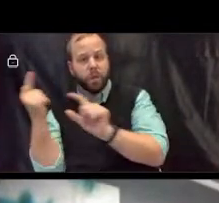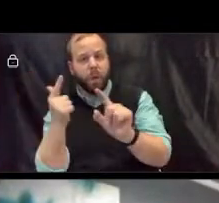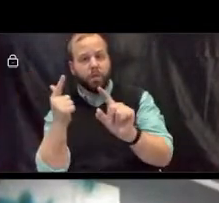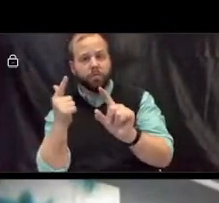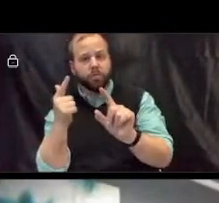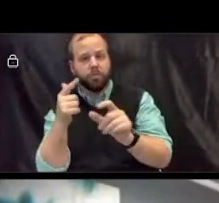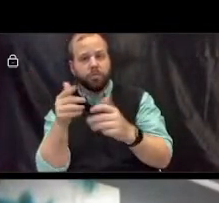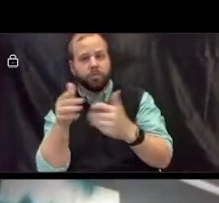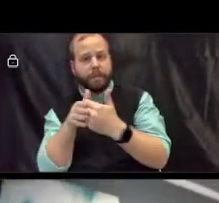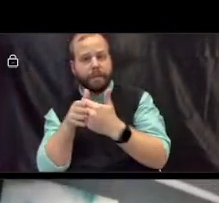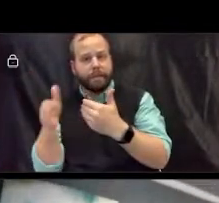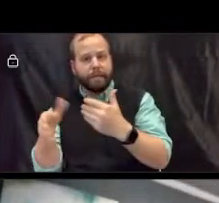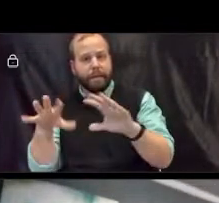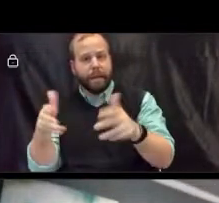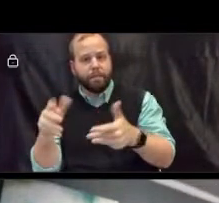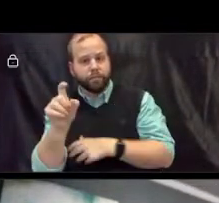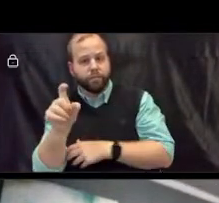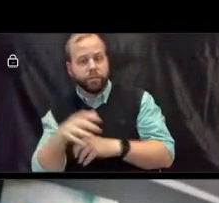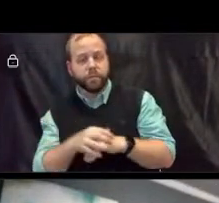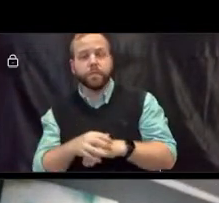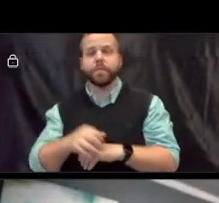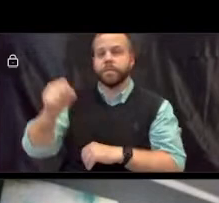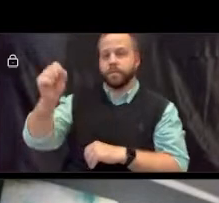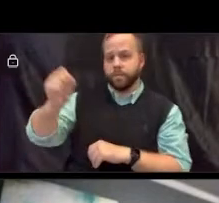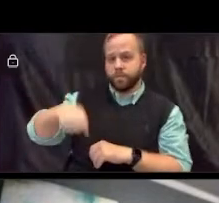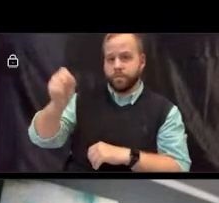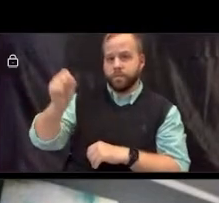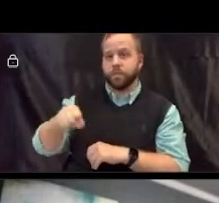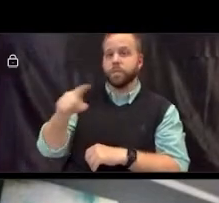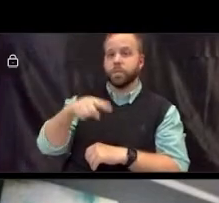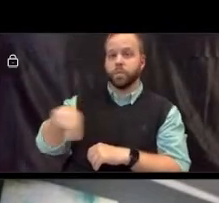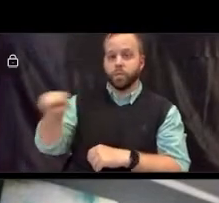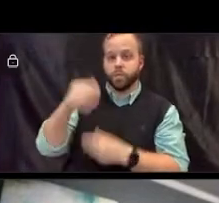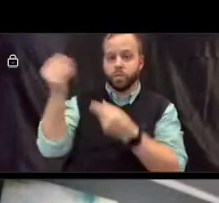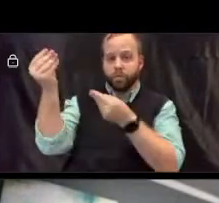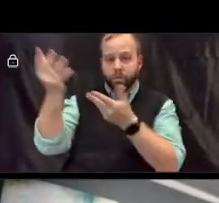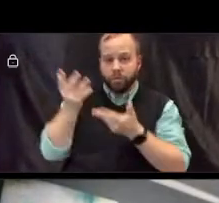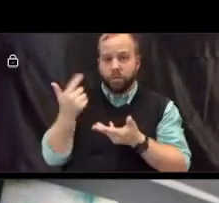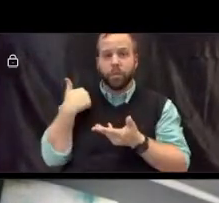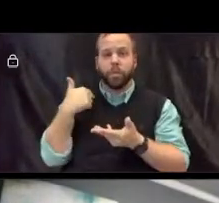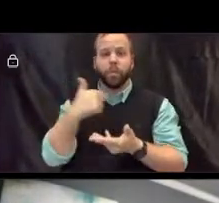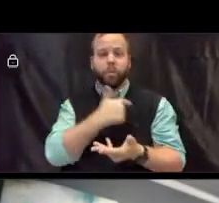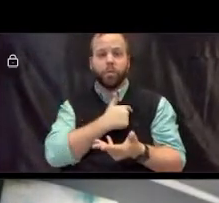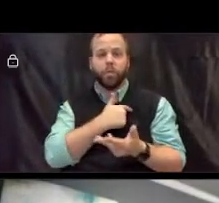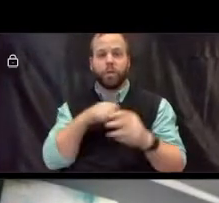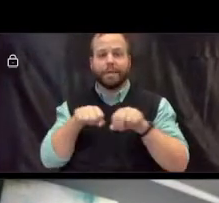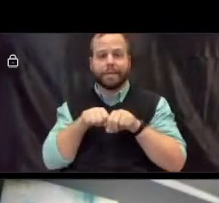Yeah, so per y'all's instructions, we sent out certified